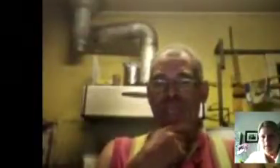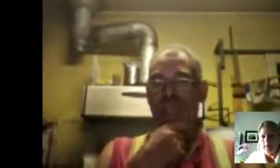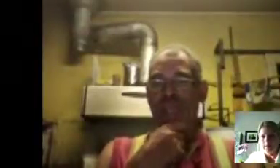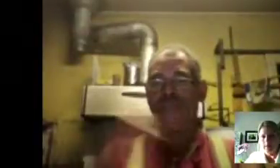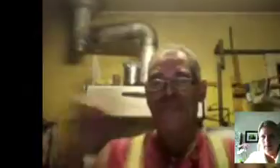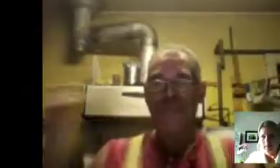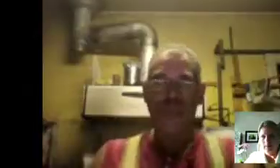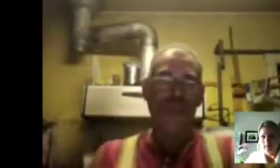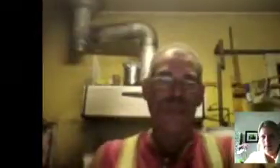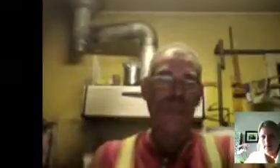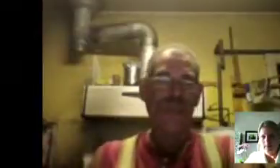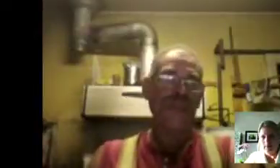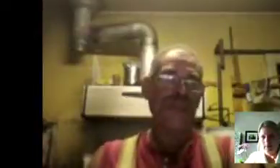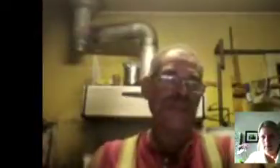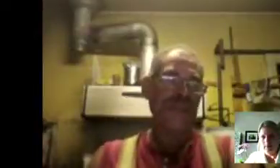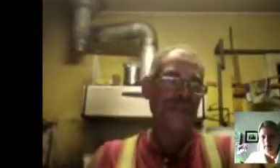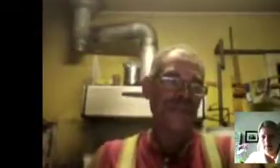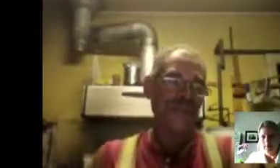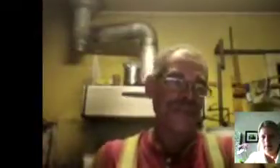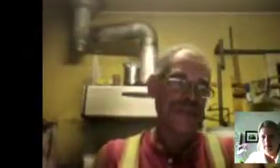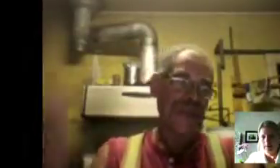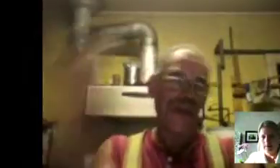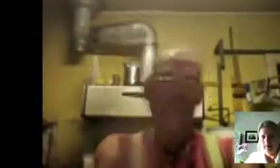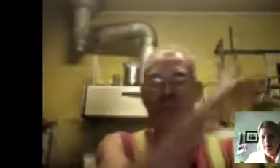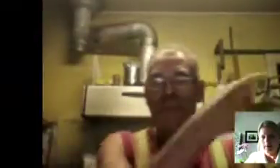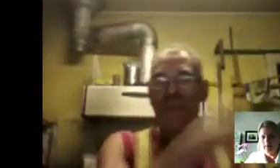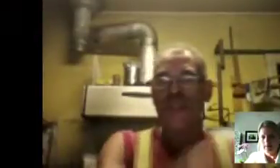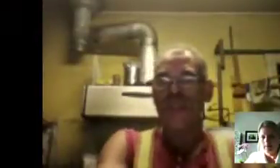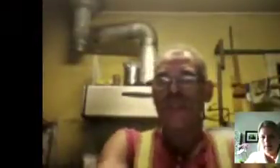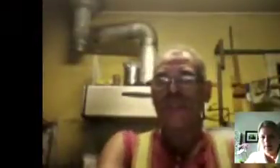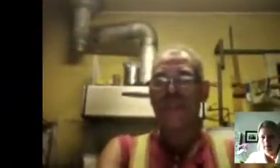And from him, there are people